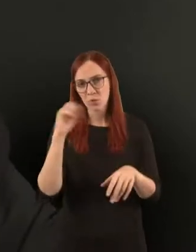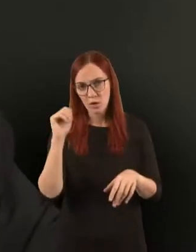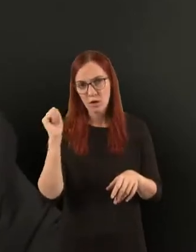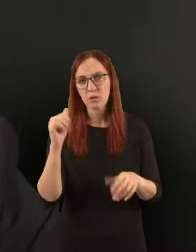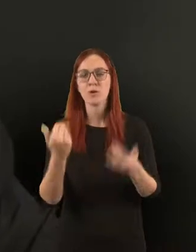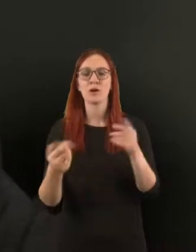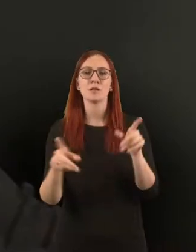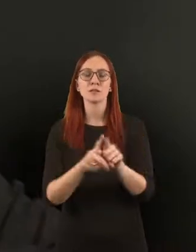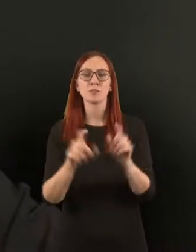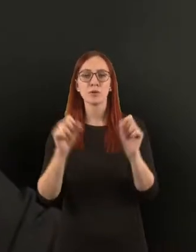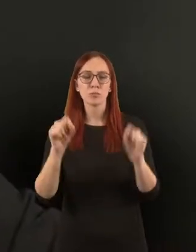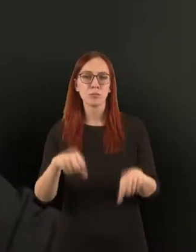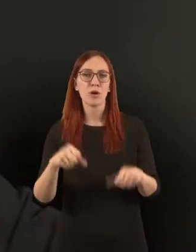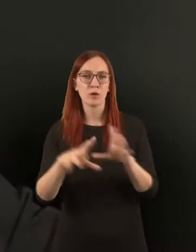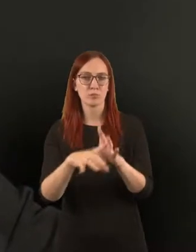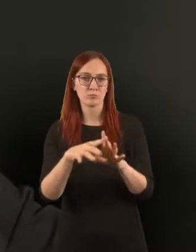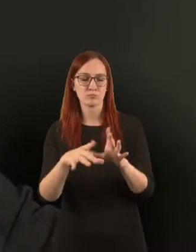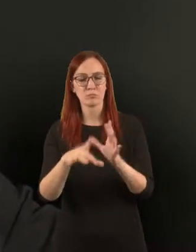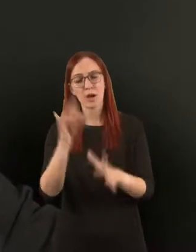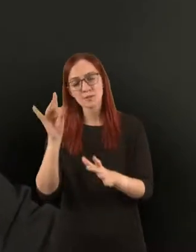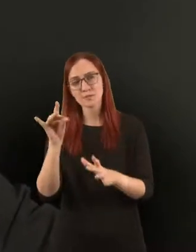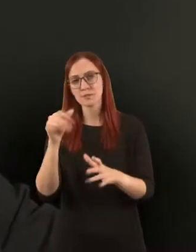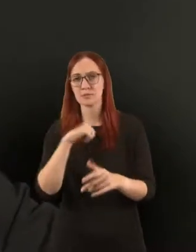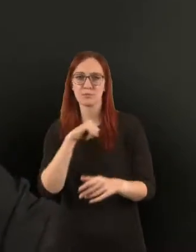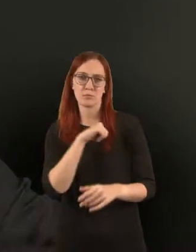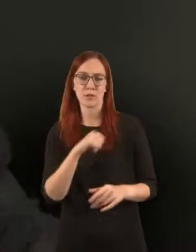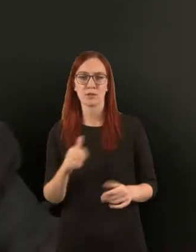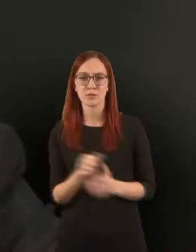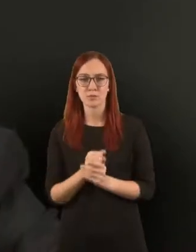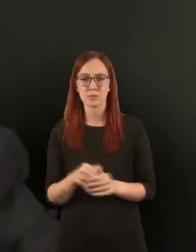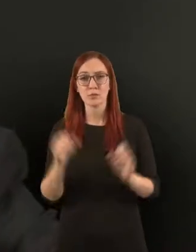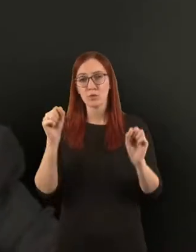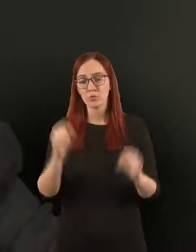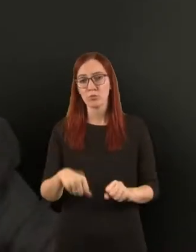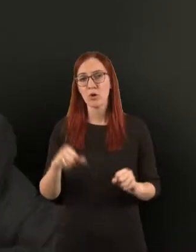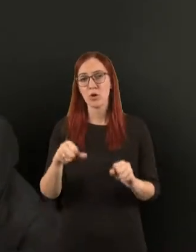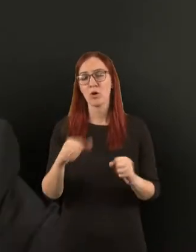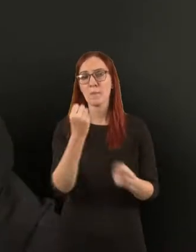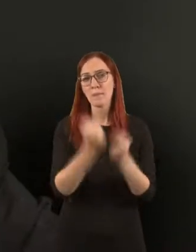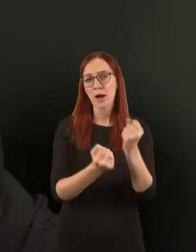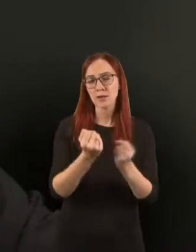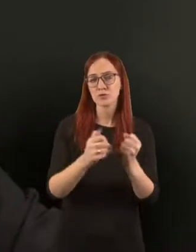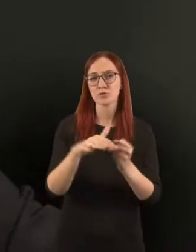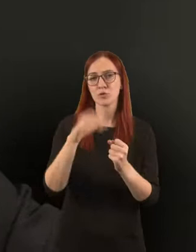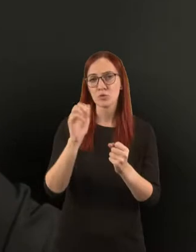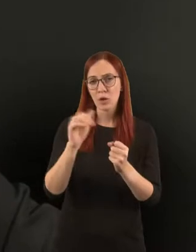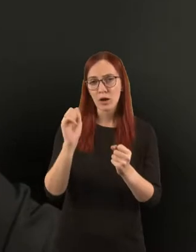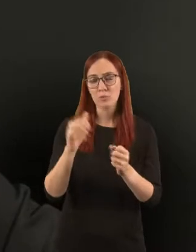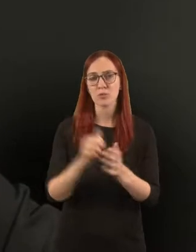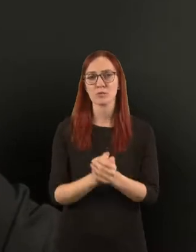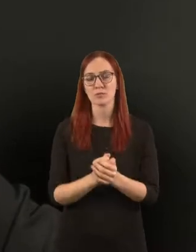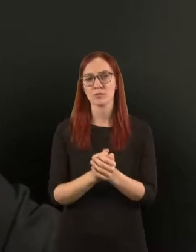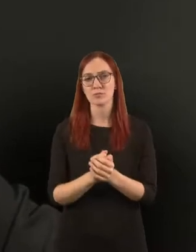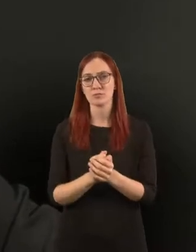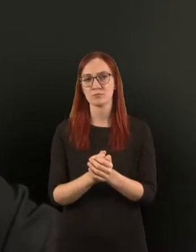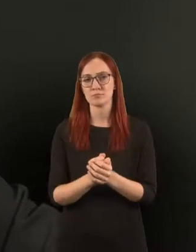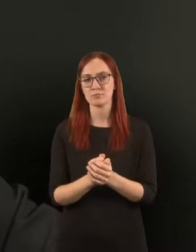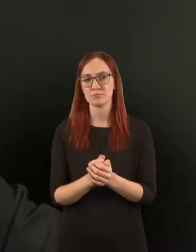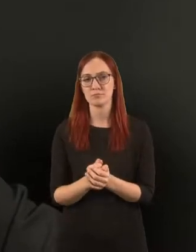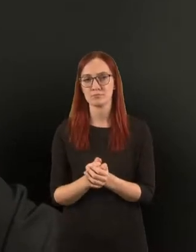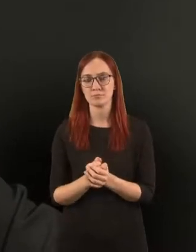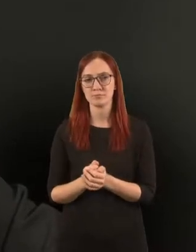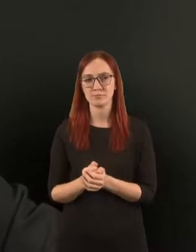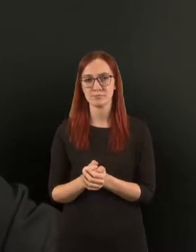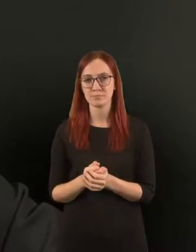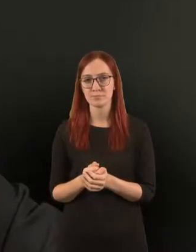in the next corner, no? Those that are also providing the fuel, no, the gas